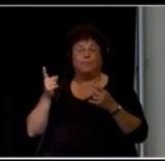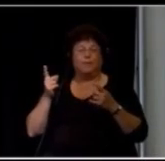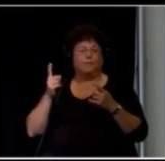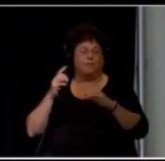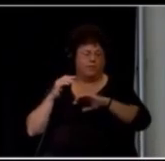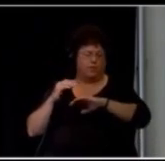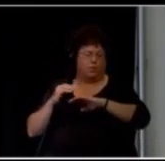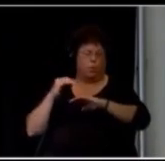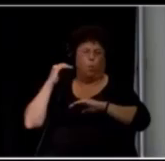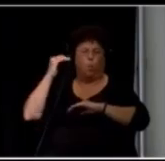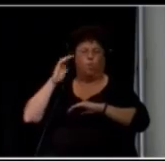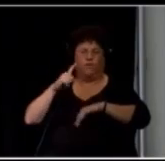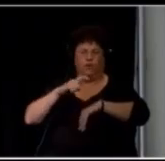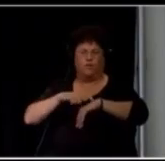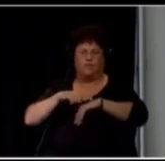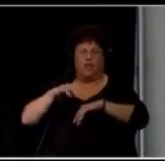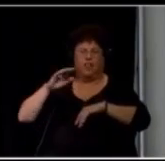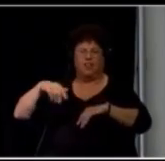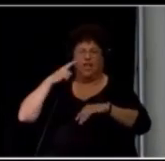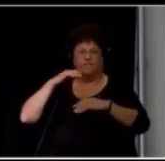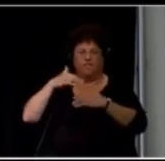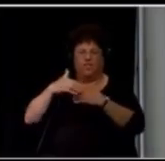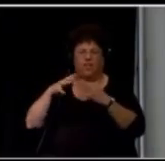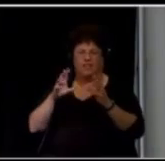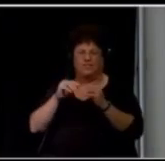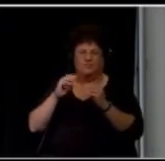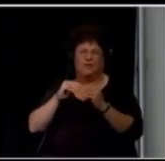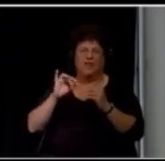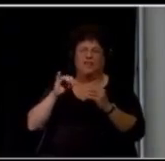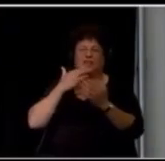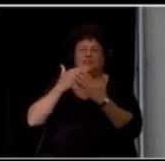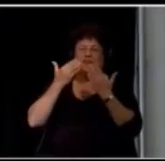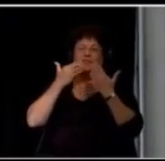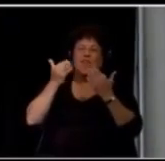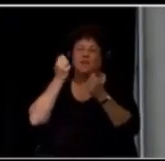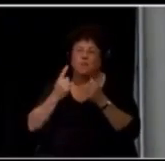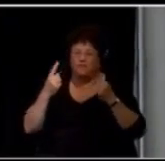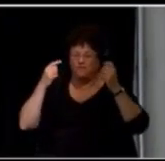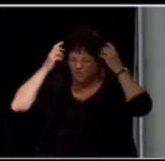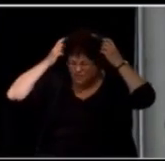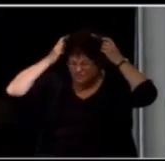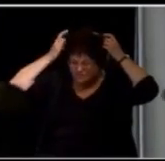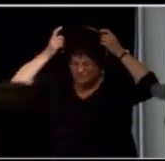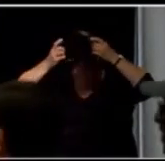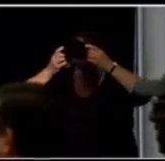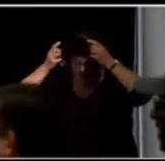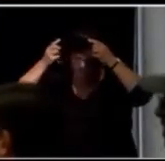well over the time you had planned Okay. on, so you're late for your next meeting. All right, sounds good. Thank you, everyone.